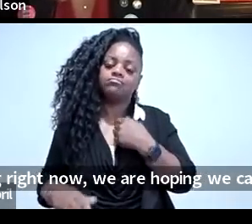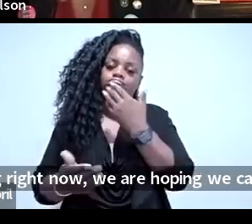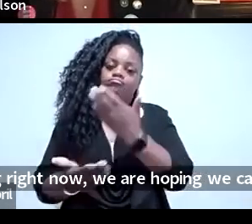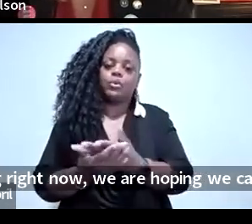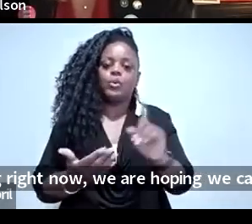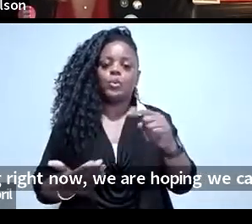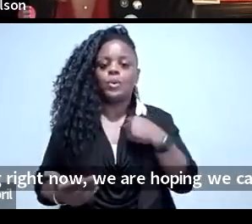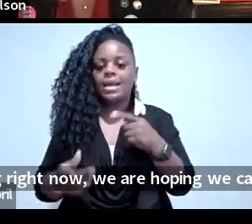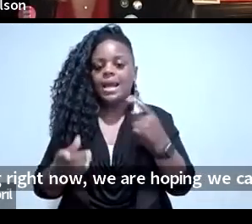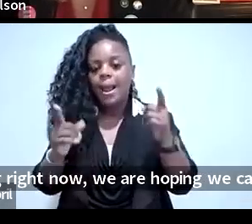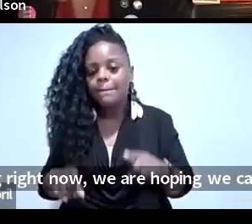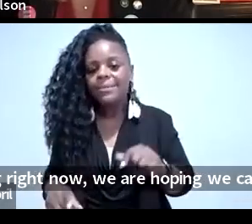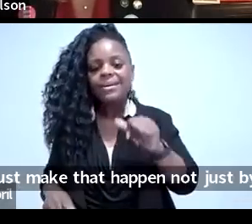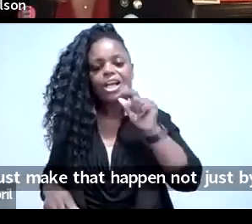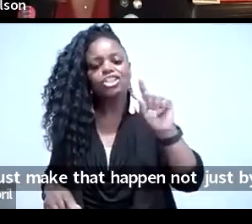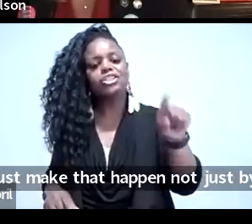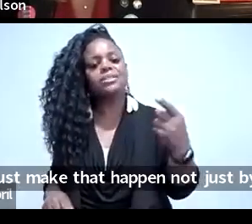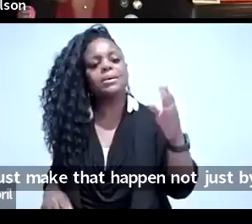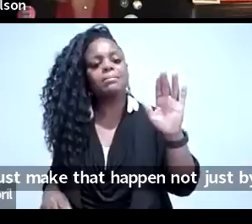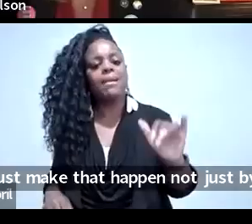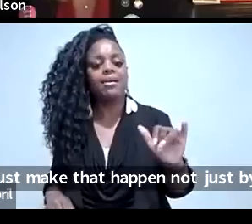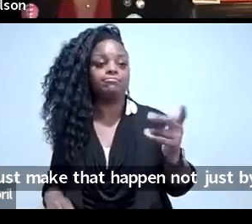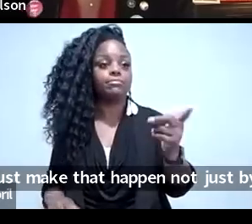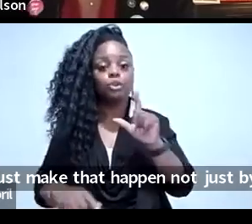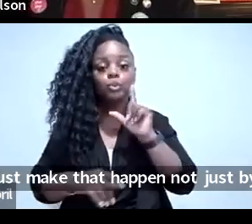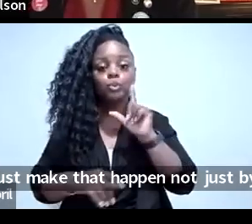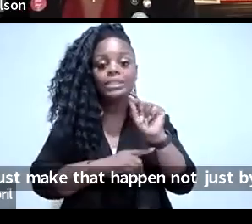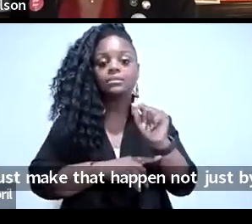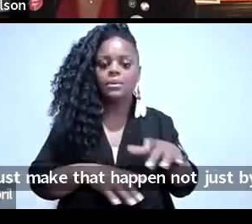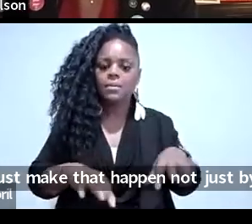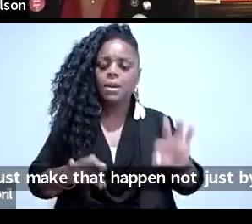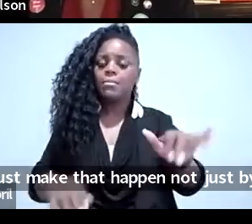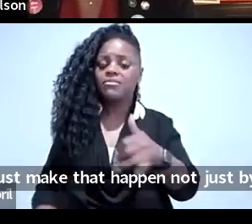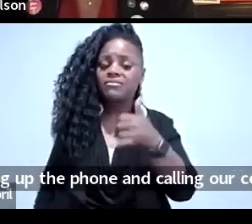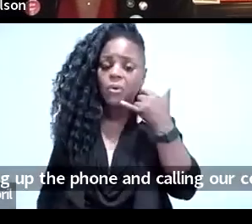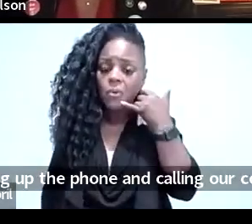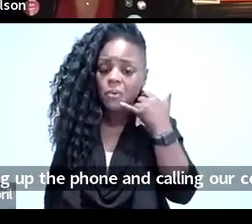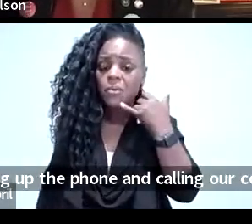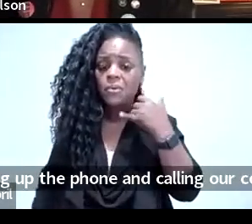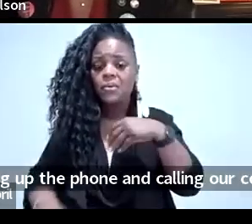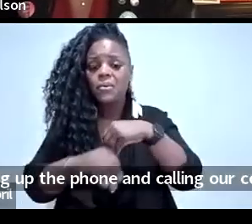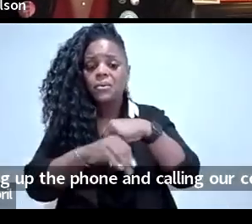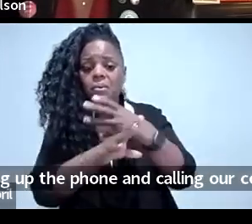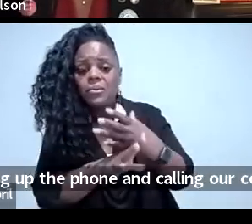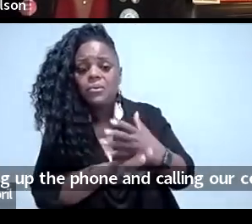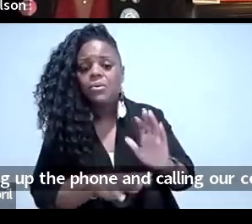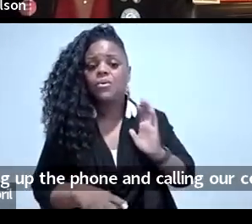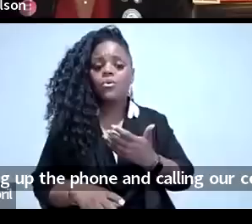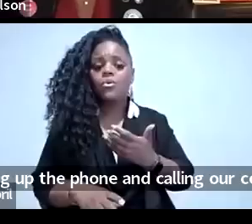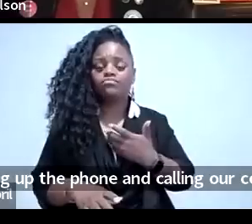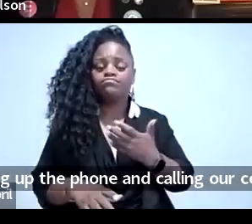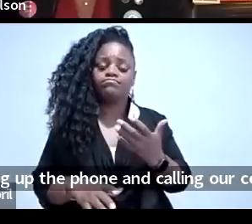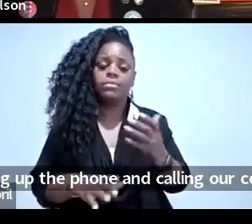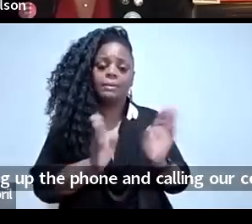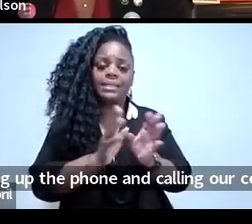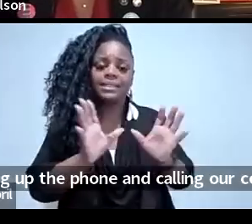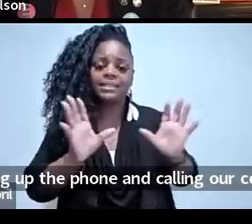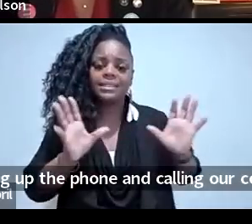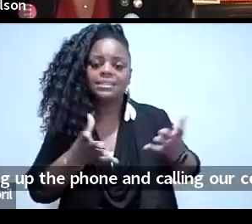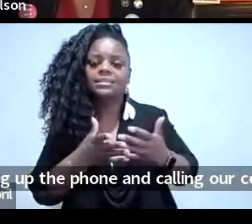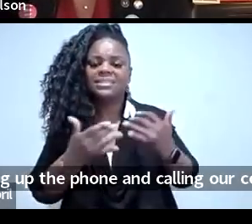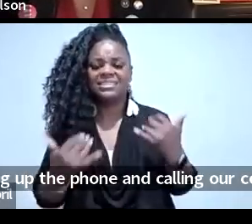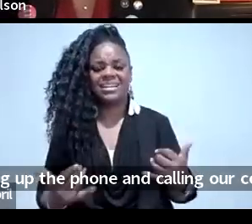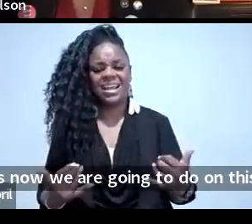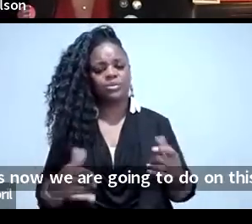phone and calling our comrades and saying, the time is now, we're going to do it on this date. And we need to make sure that everybody